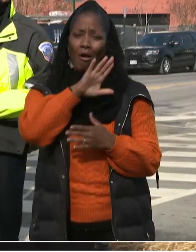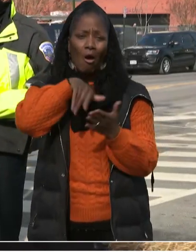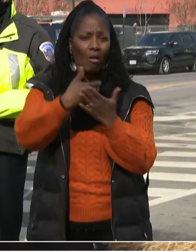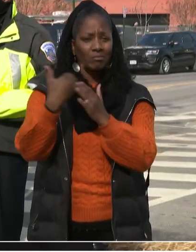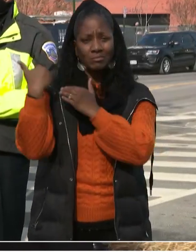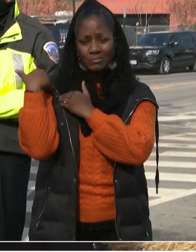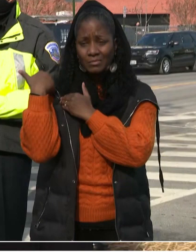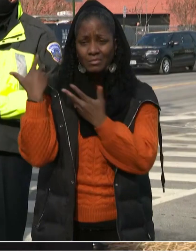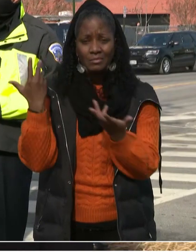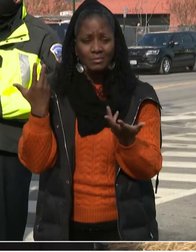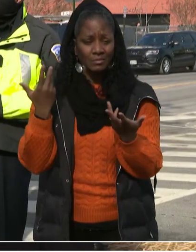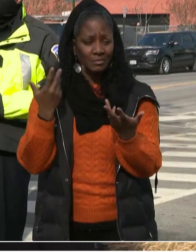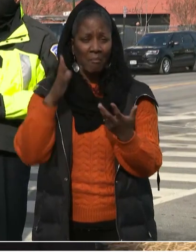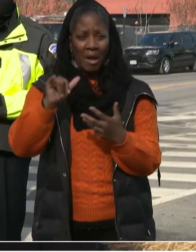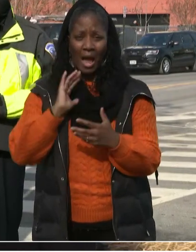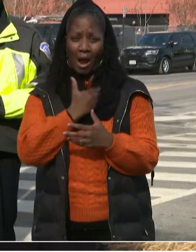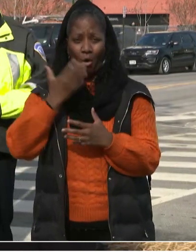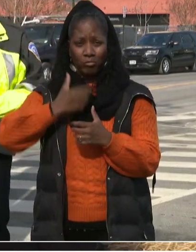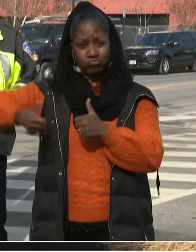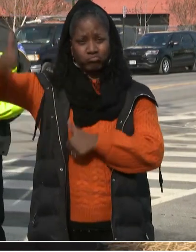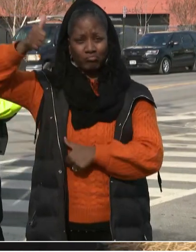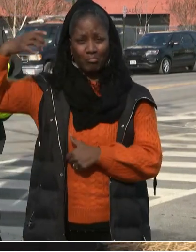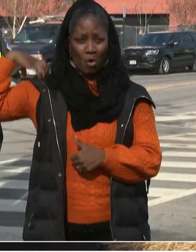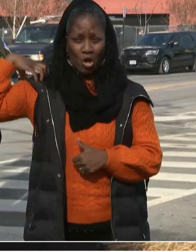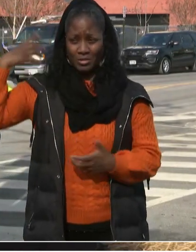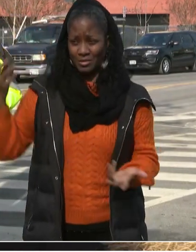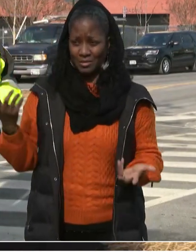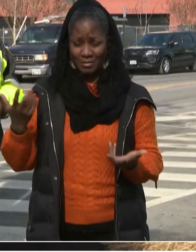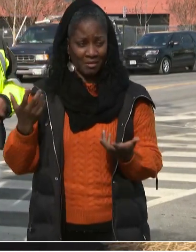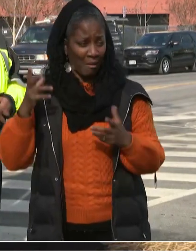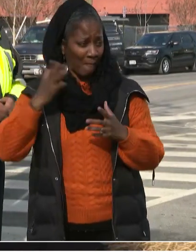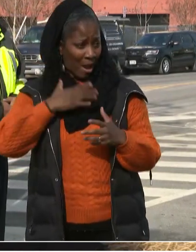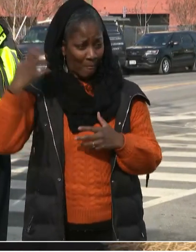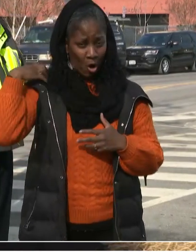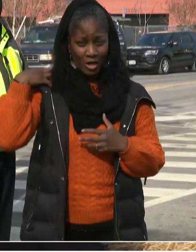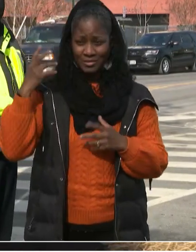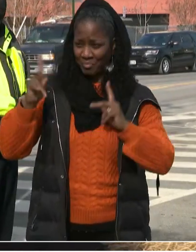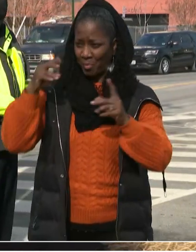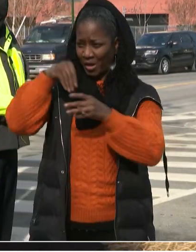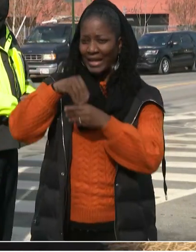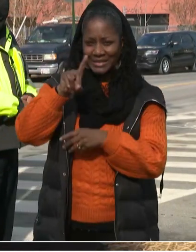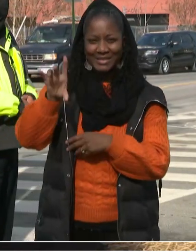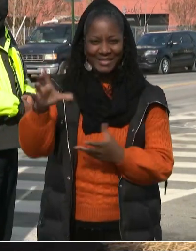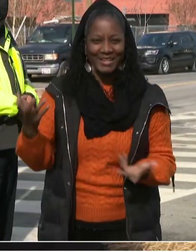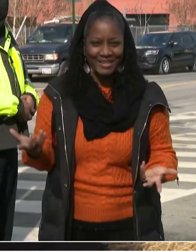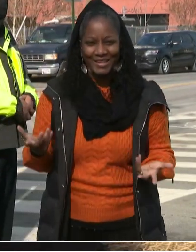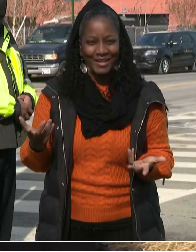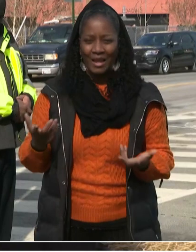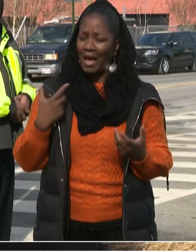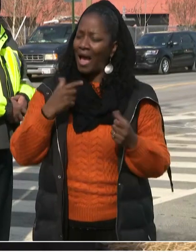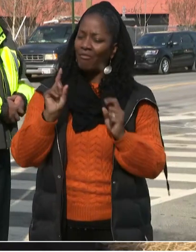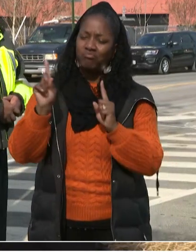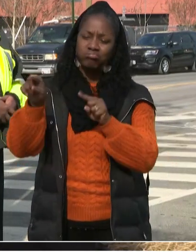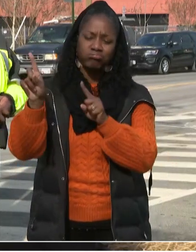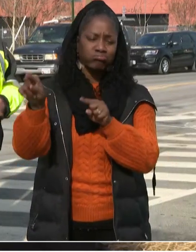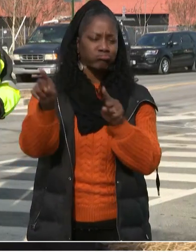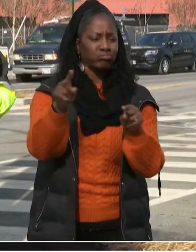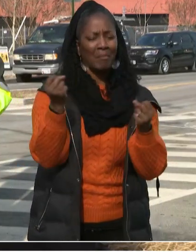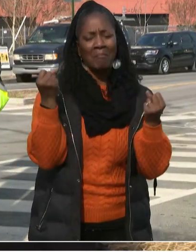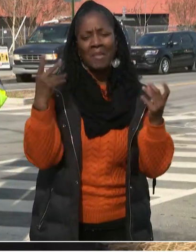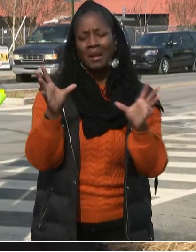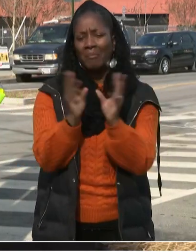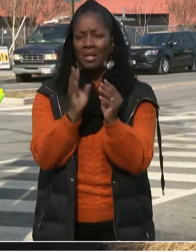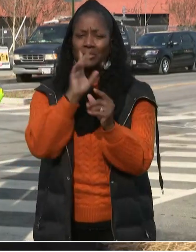accountable by our bosses. And my bosses are the people of the District of Columbia. And I've been to too many meetings where they're concerned